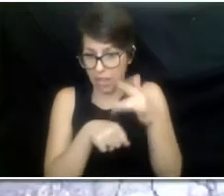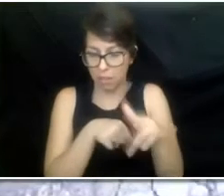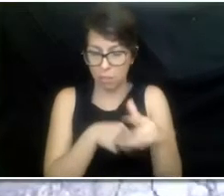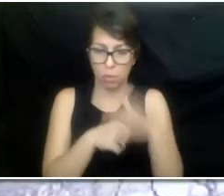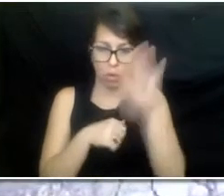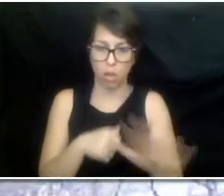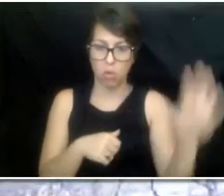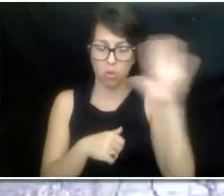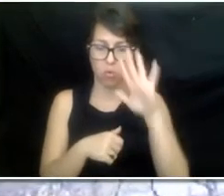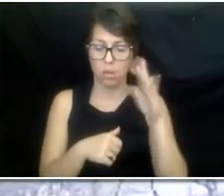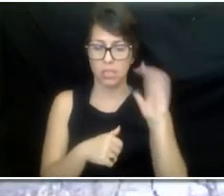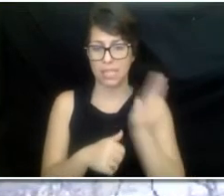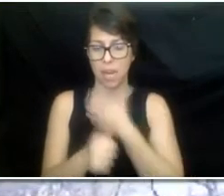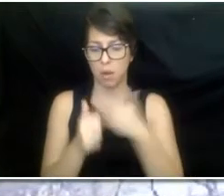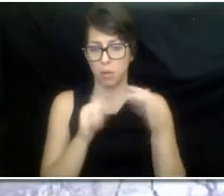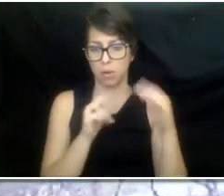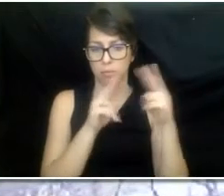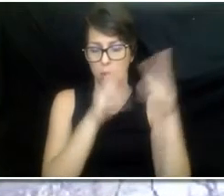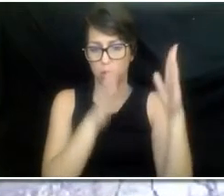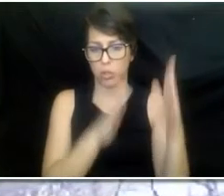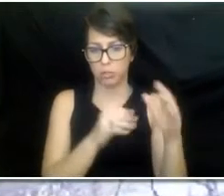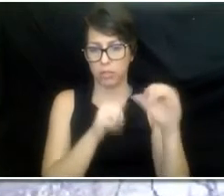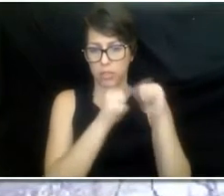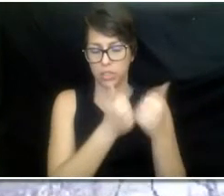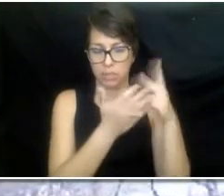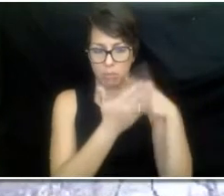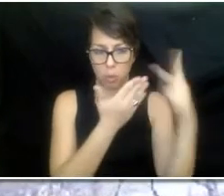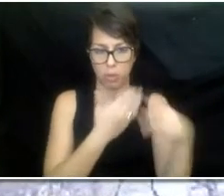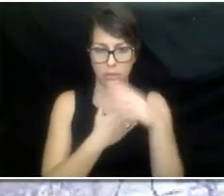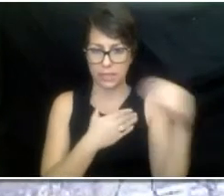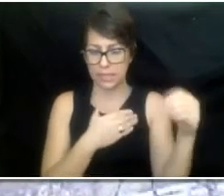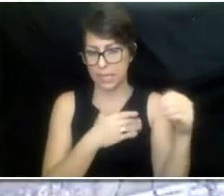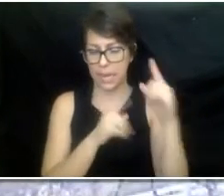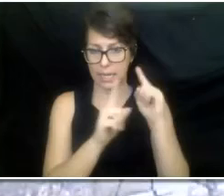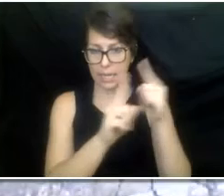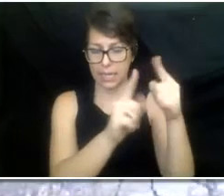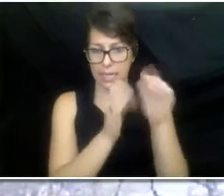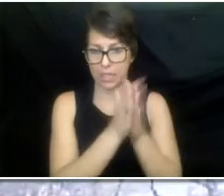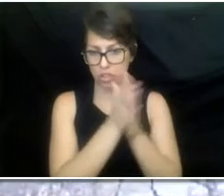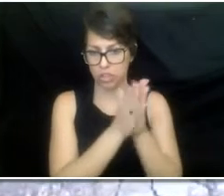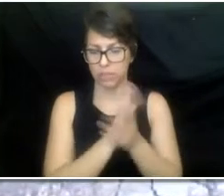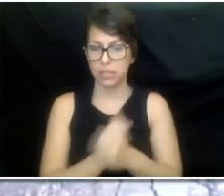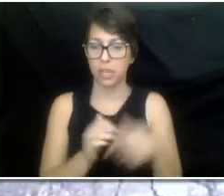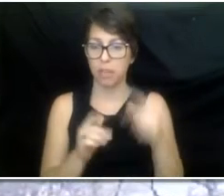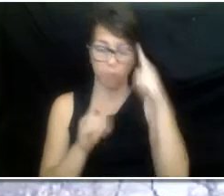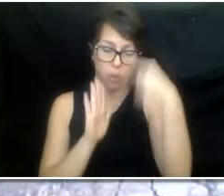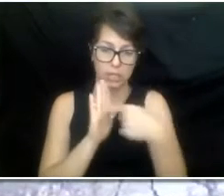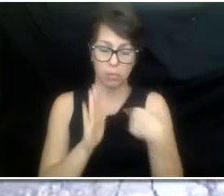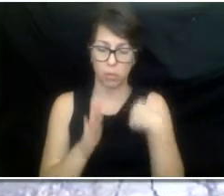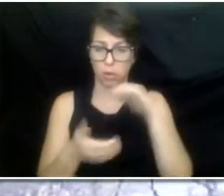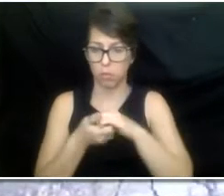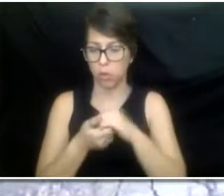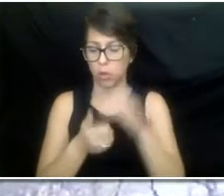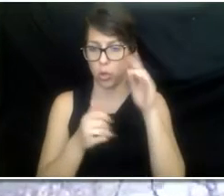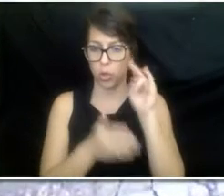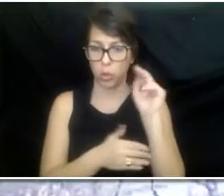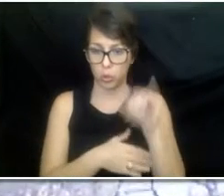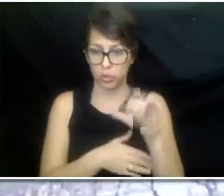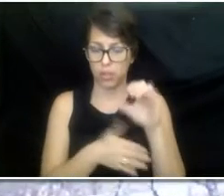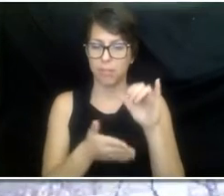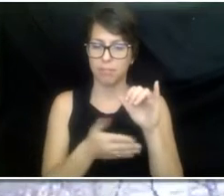Authority and the department of small businesses just to name a few in identifying ways to connect with survivors during the